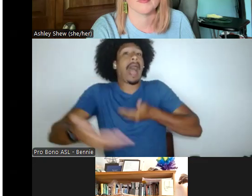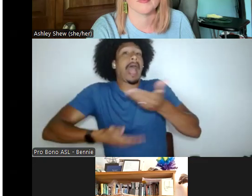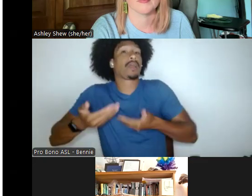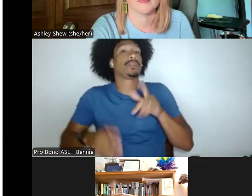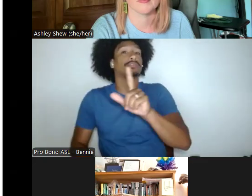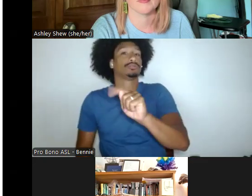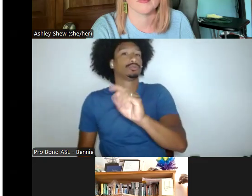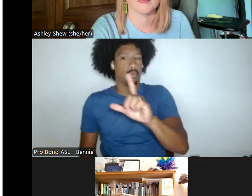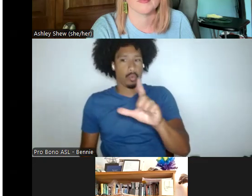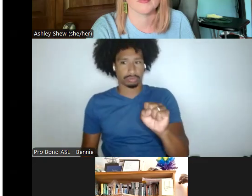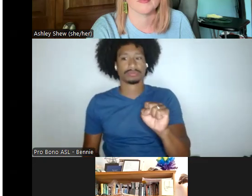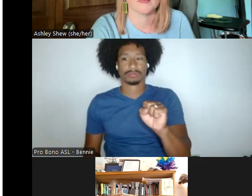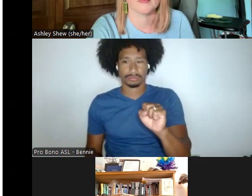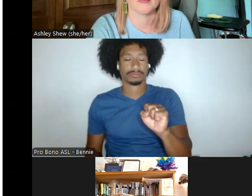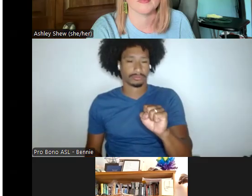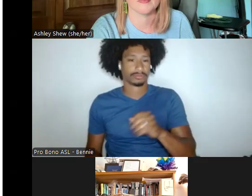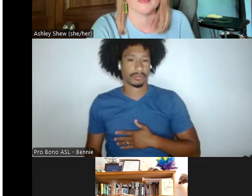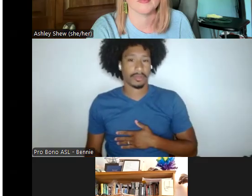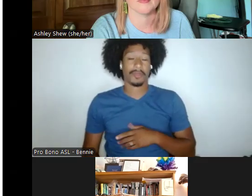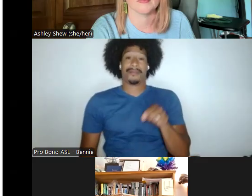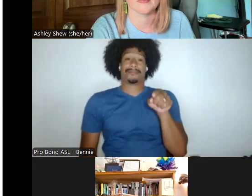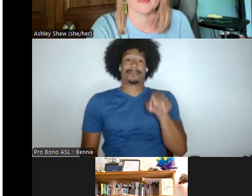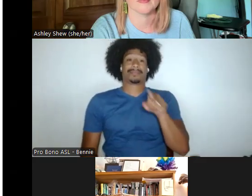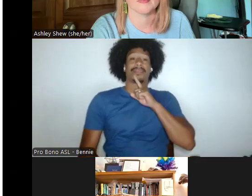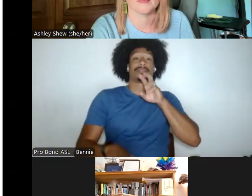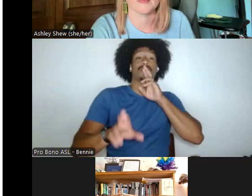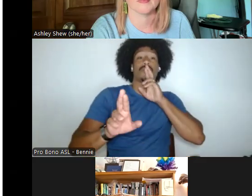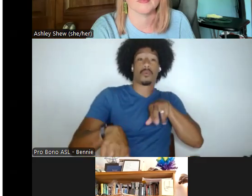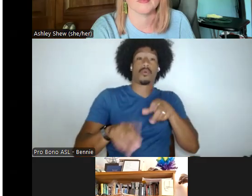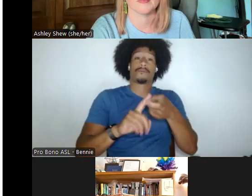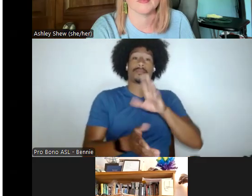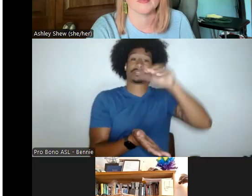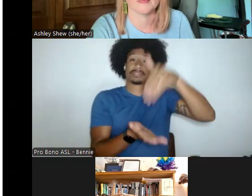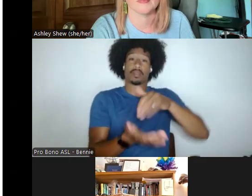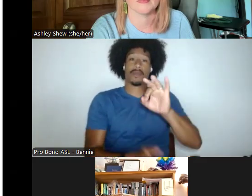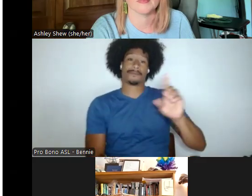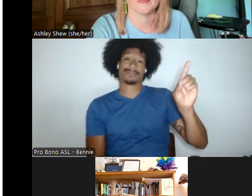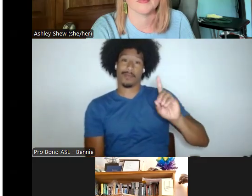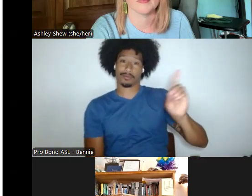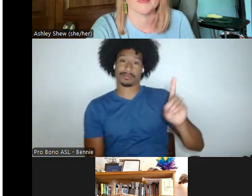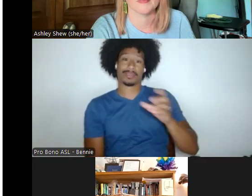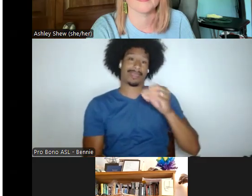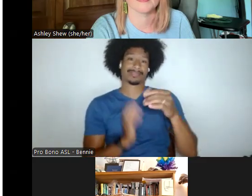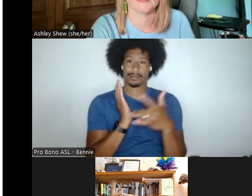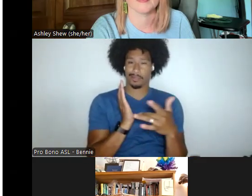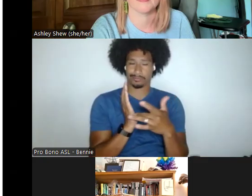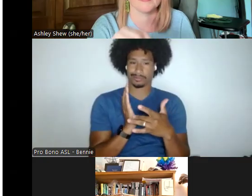a report from the Center for Democracy and Technology, talking about the ways